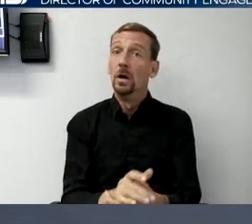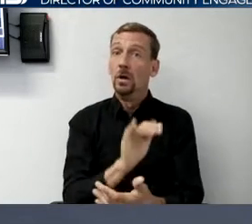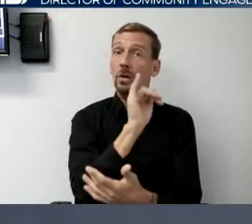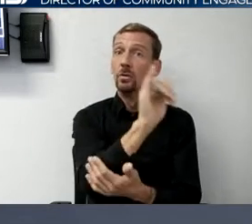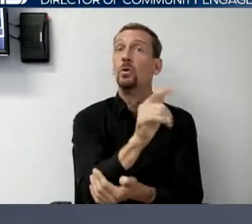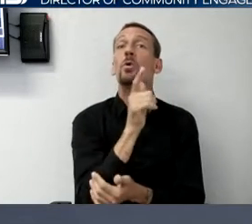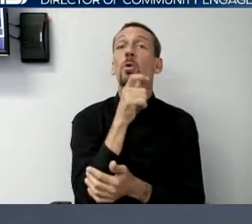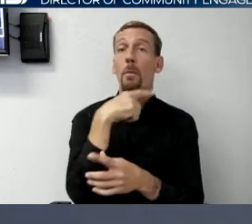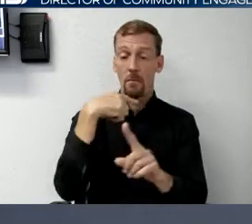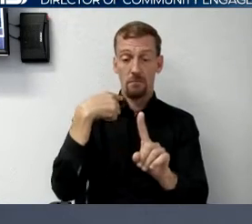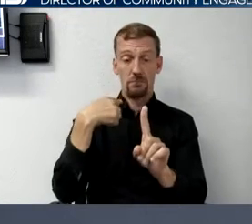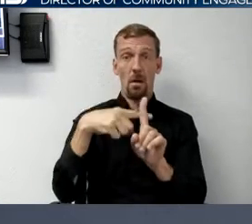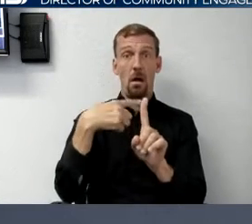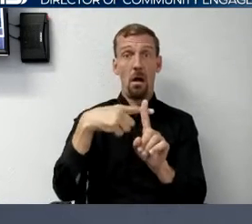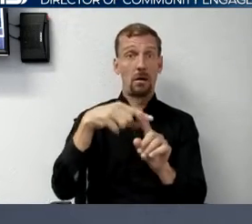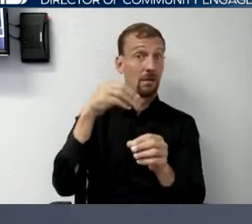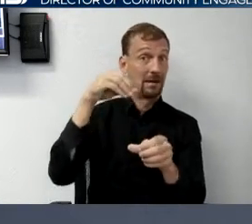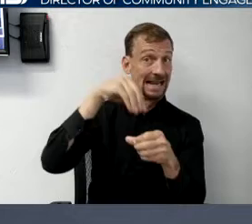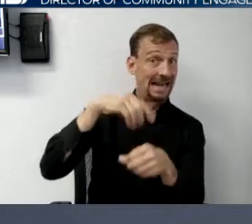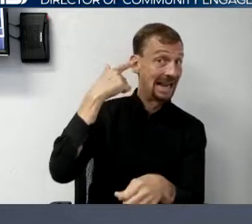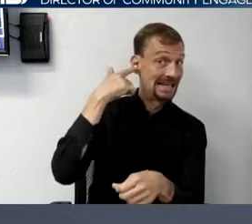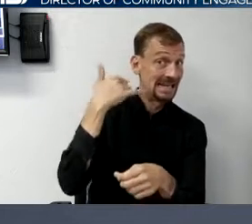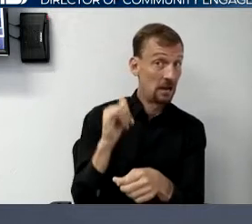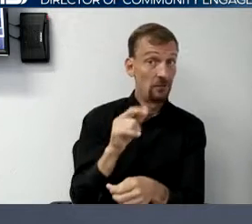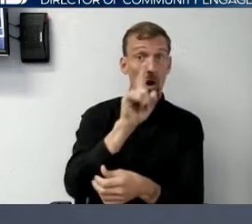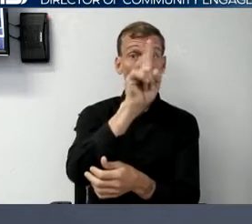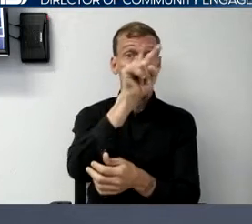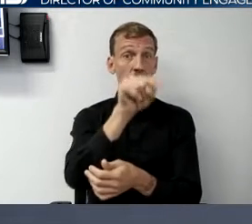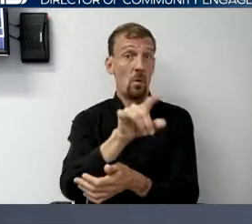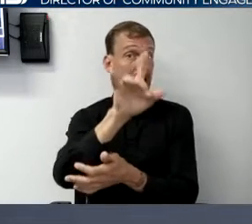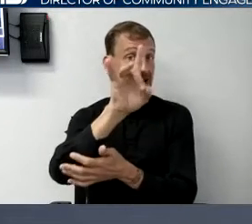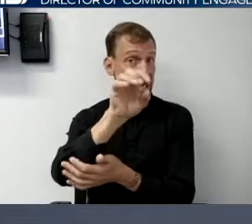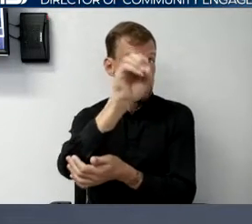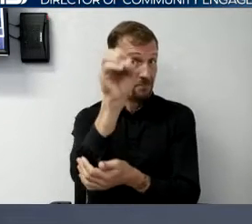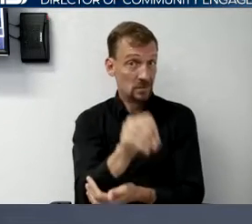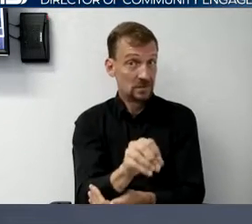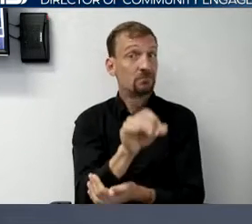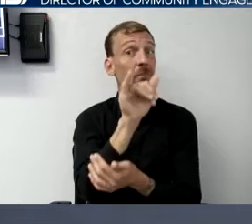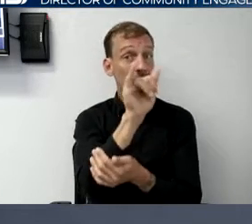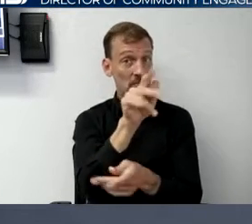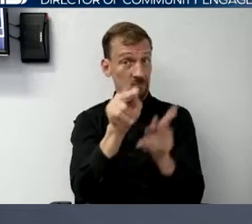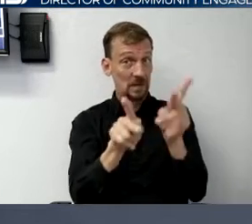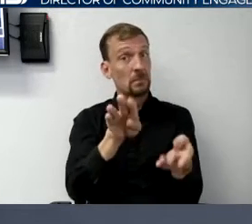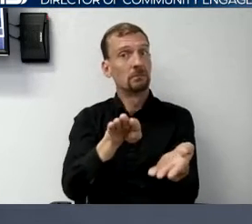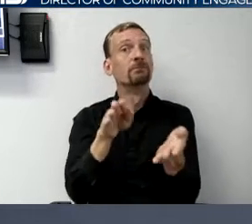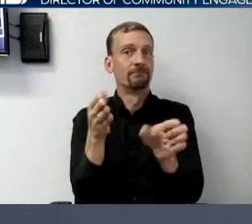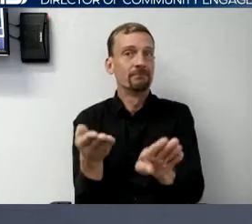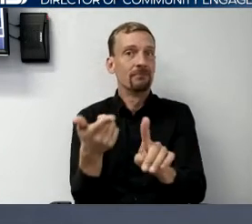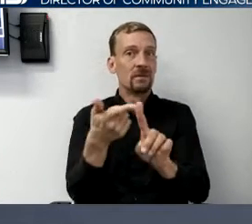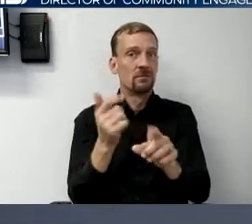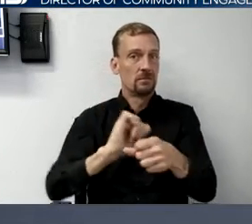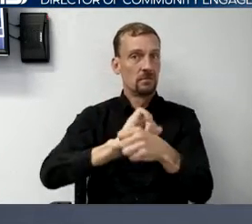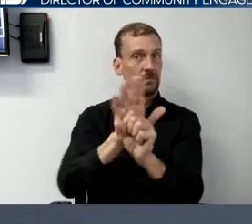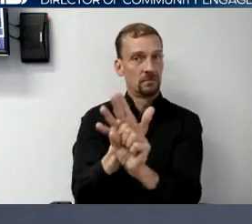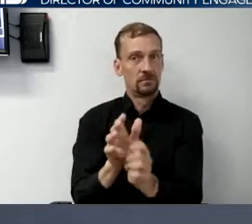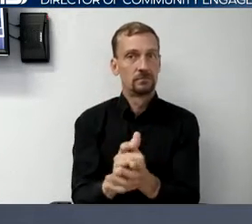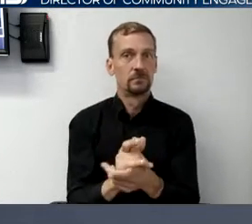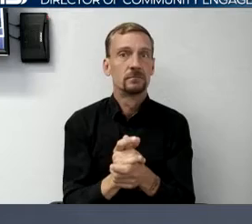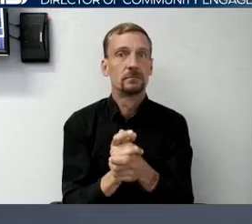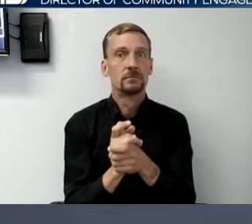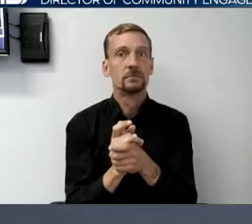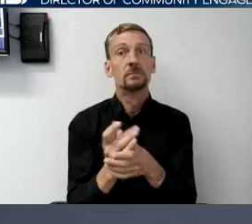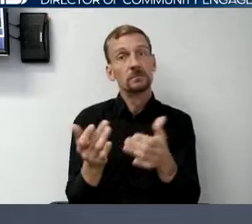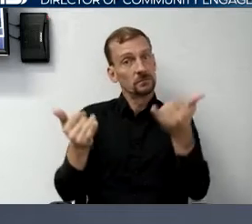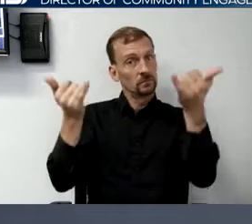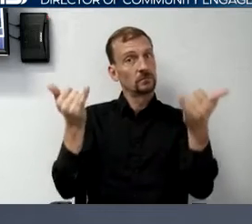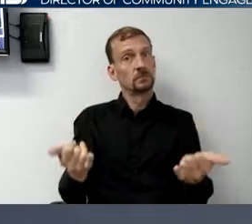have tested positive in California, 1.8% of them passed away from the virus.